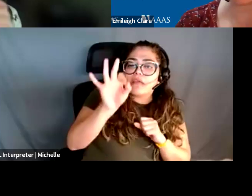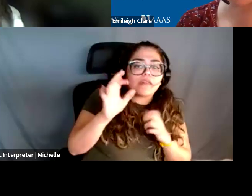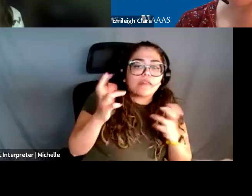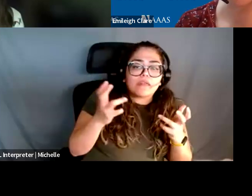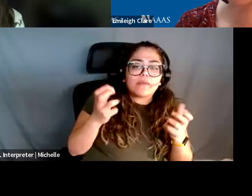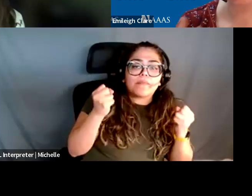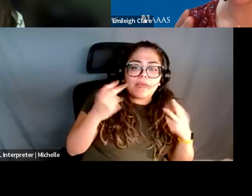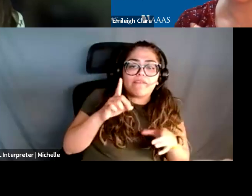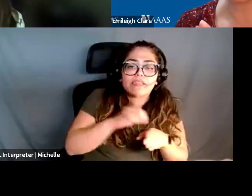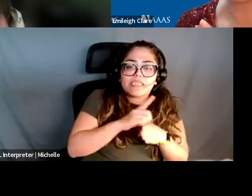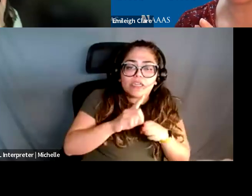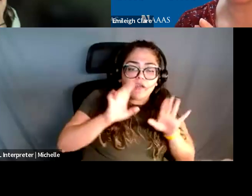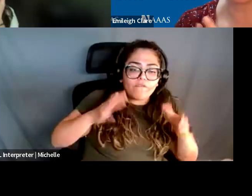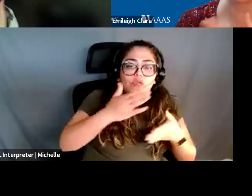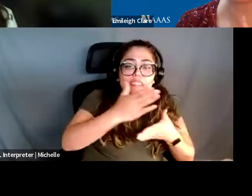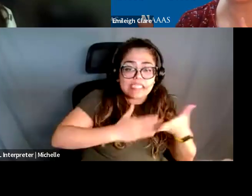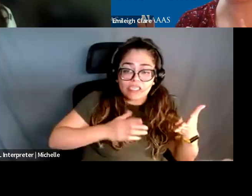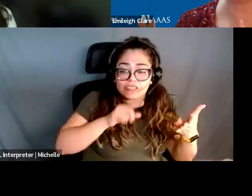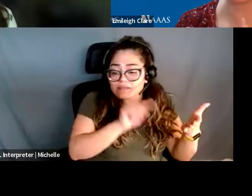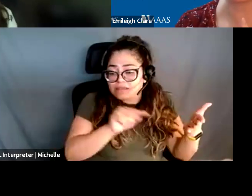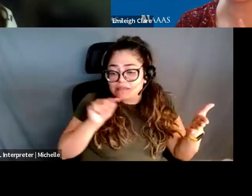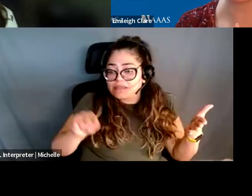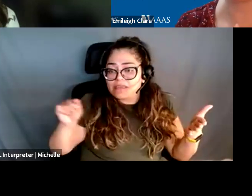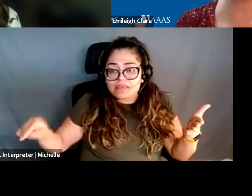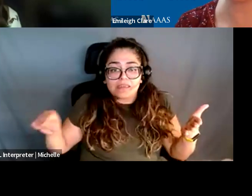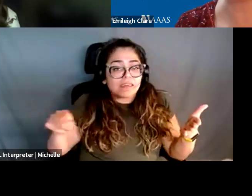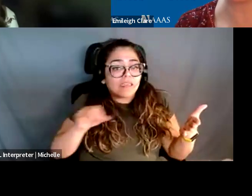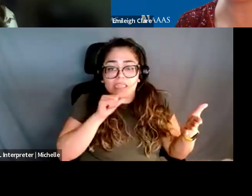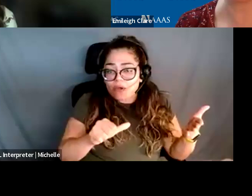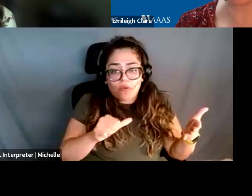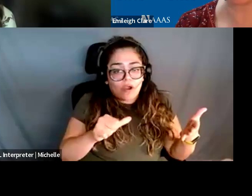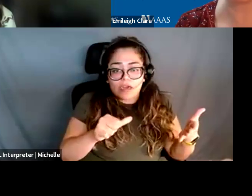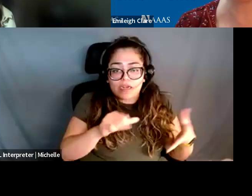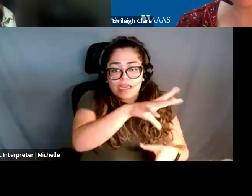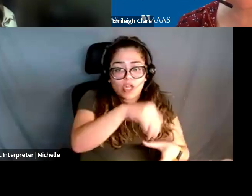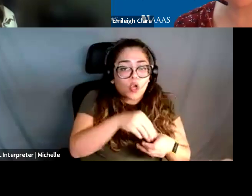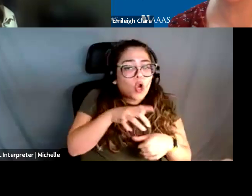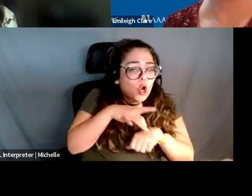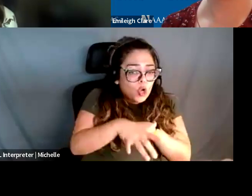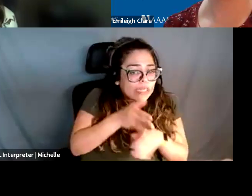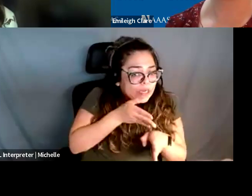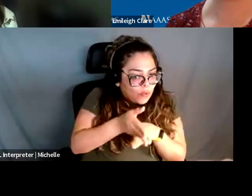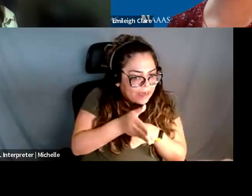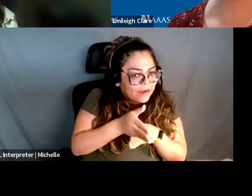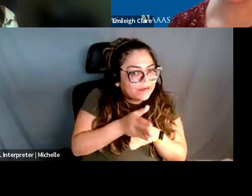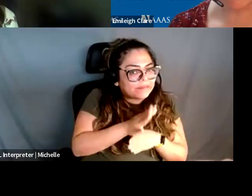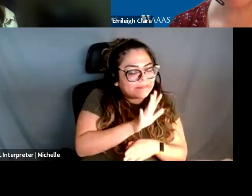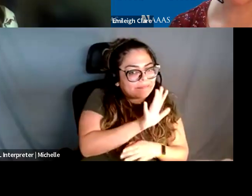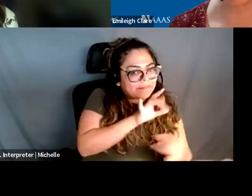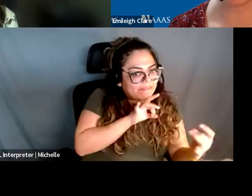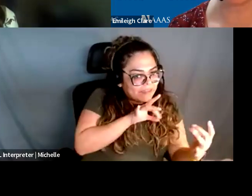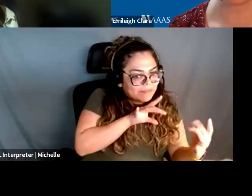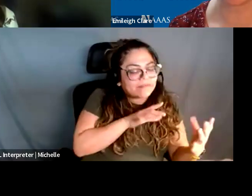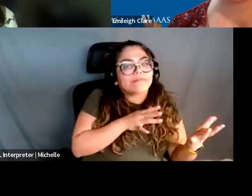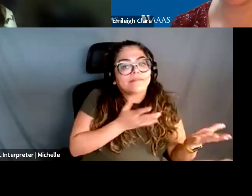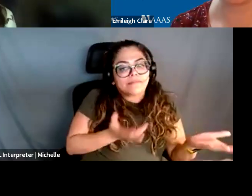discipline focused sections weren't necessarily always including early career voices. And so as a result